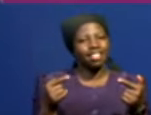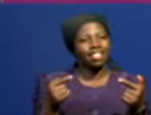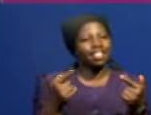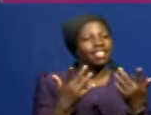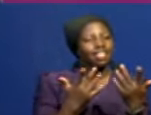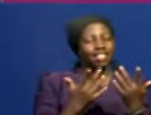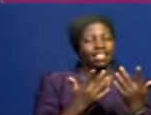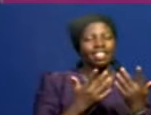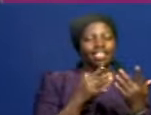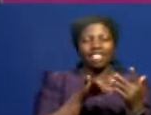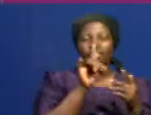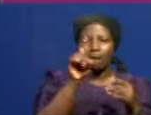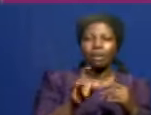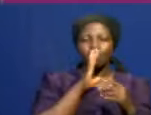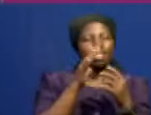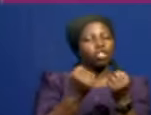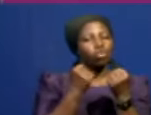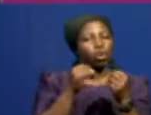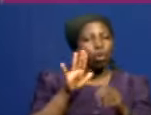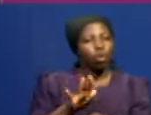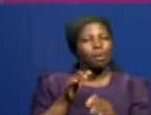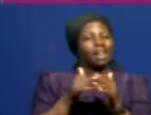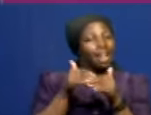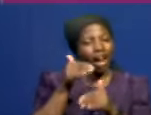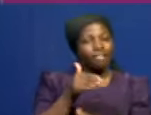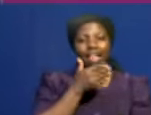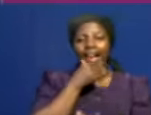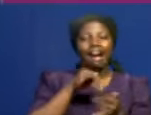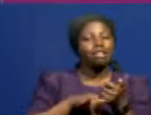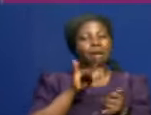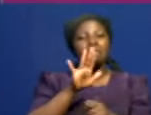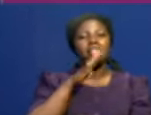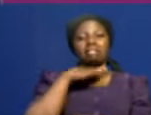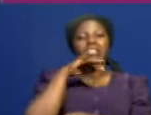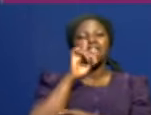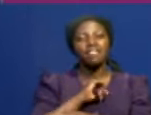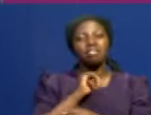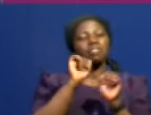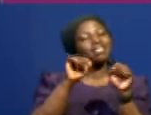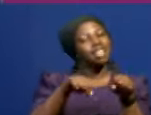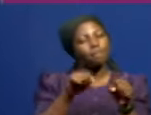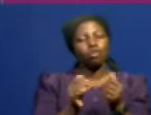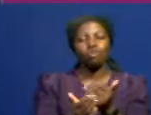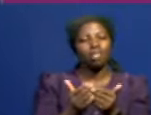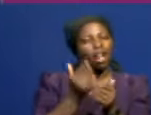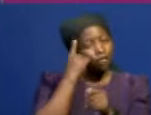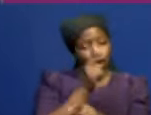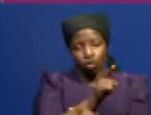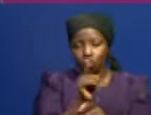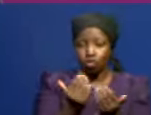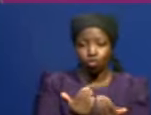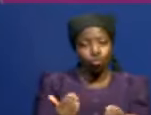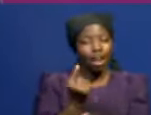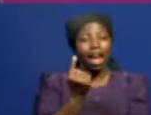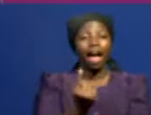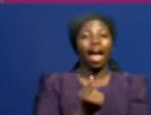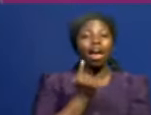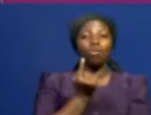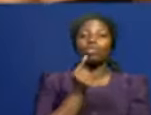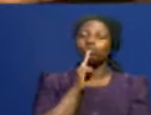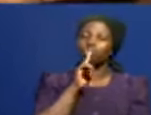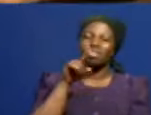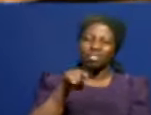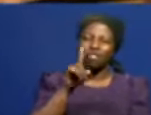and also even after losing her husband, she was able to raise all of you single-handedly. Therefore, she must have been a very strong